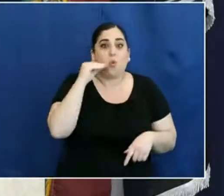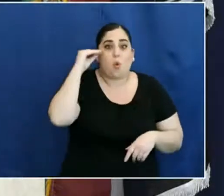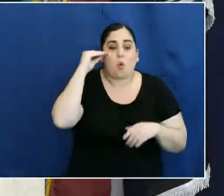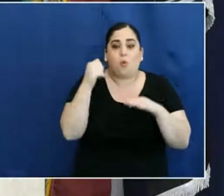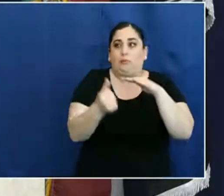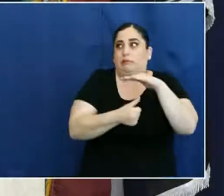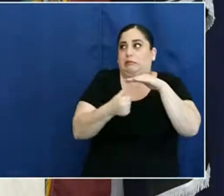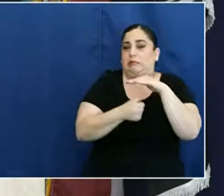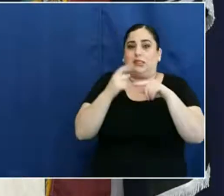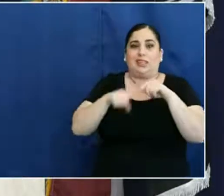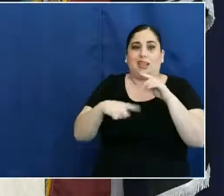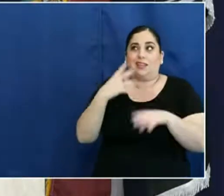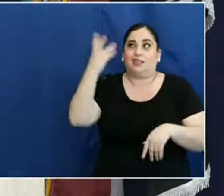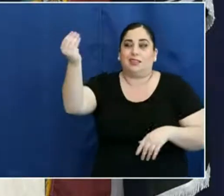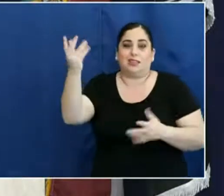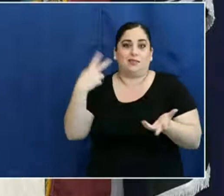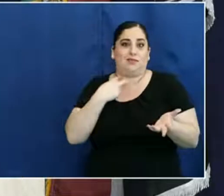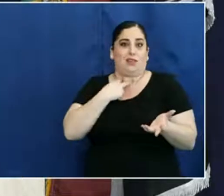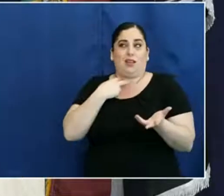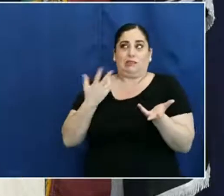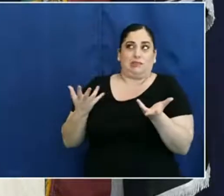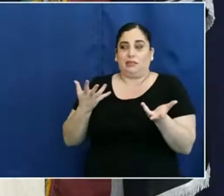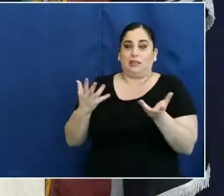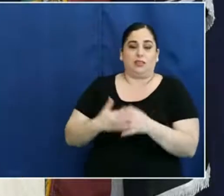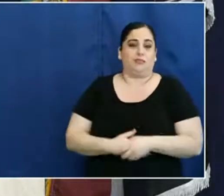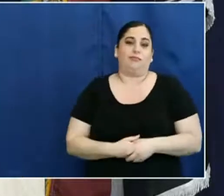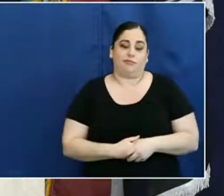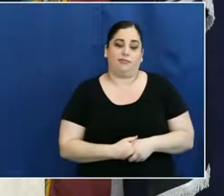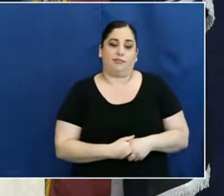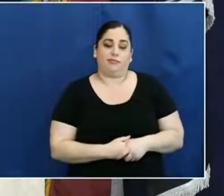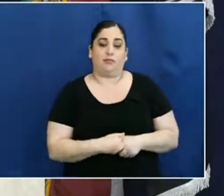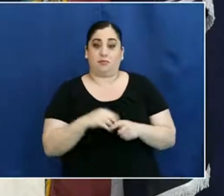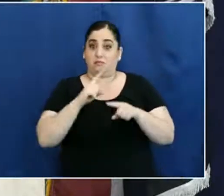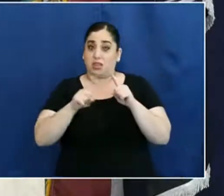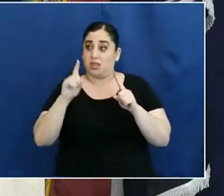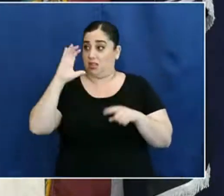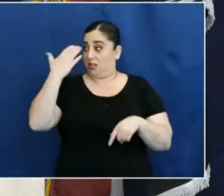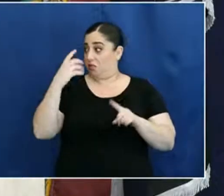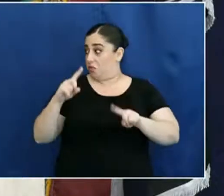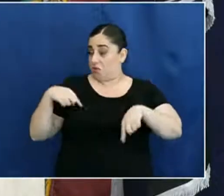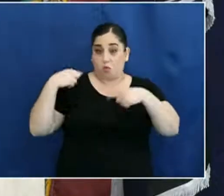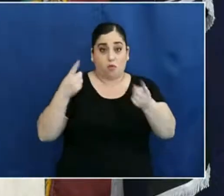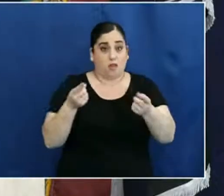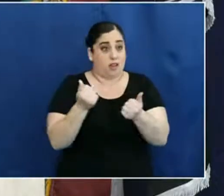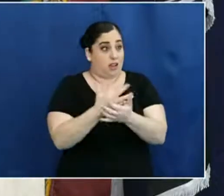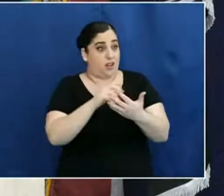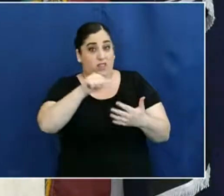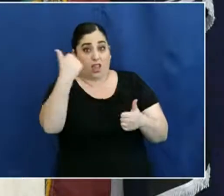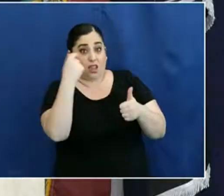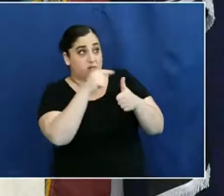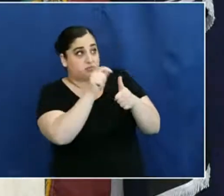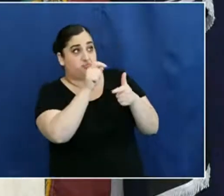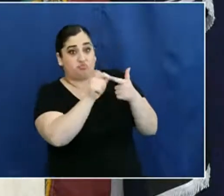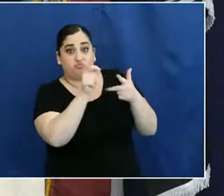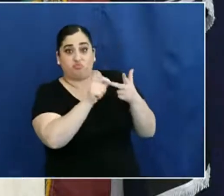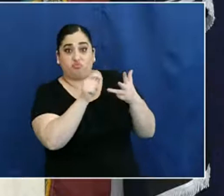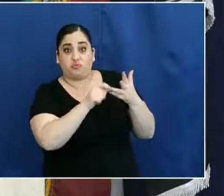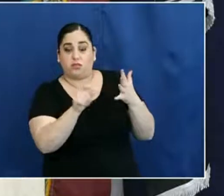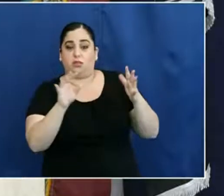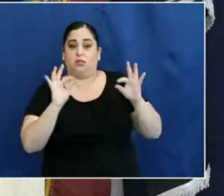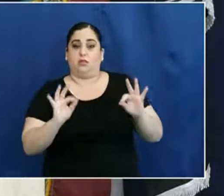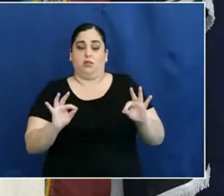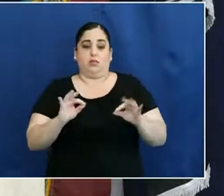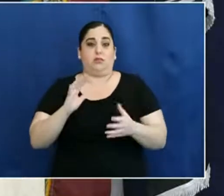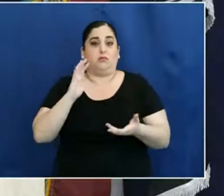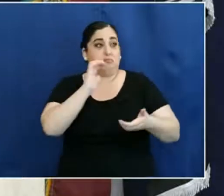place and provides some additional guarantees of flexibility for us, and I think it'll remain a very collaborative process working together as we